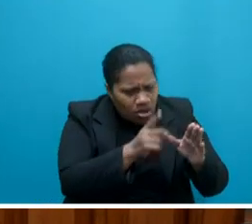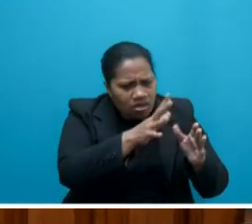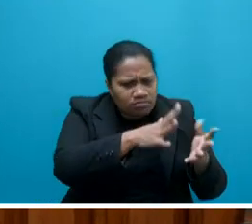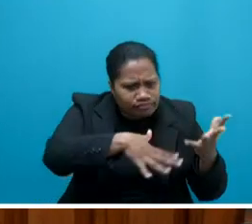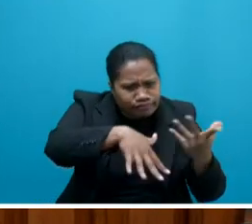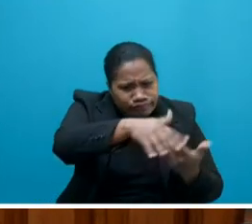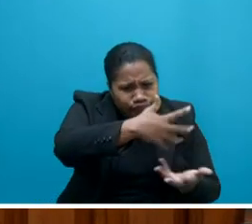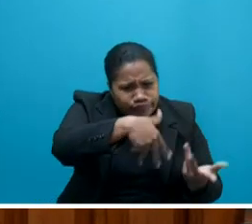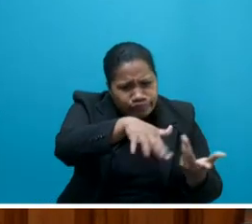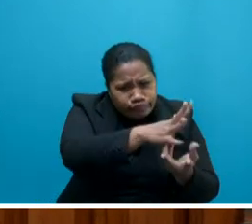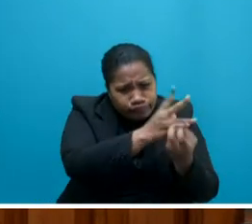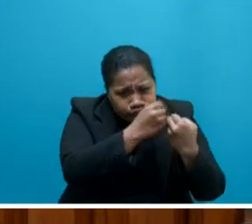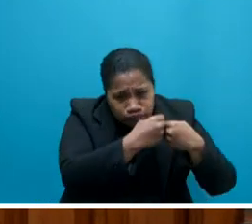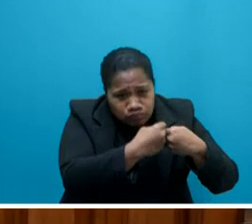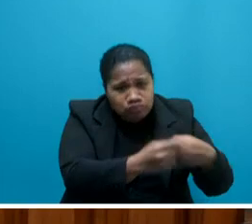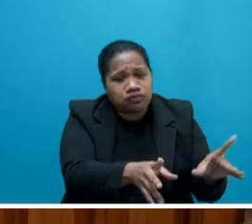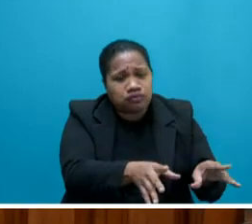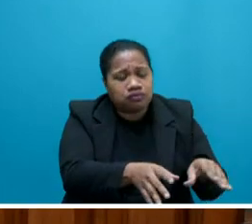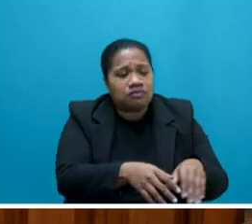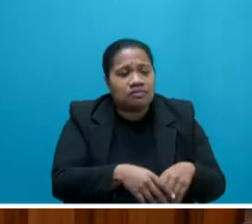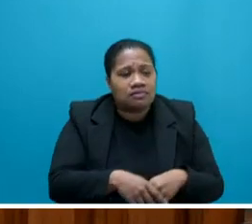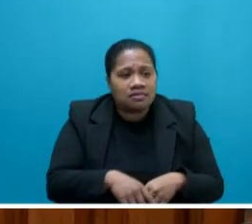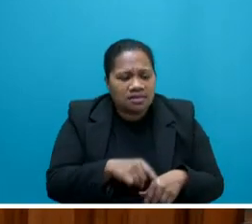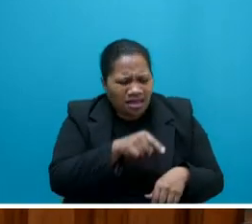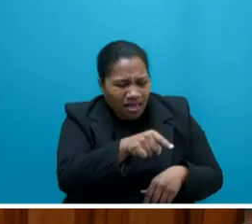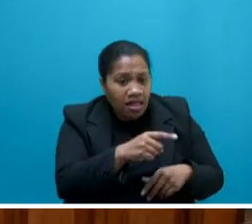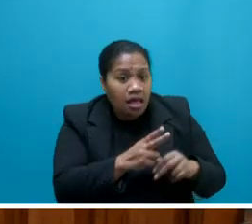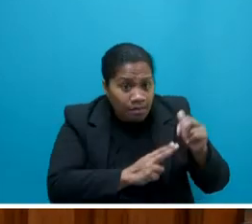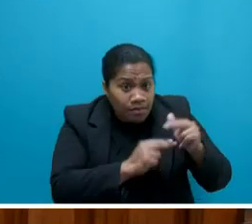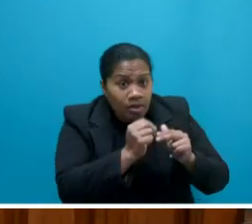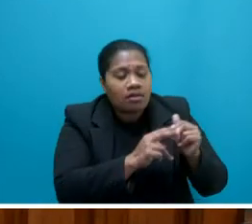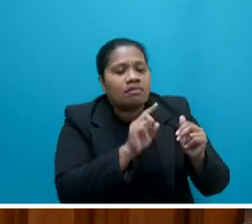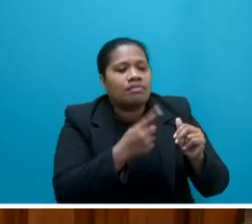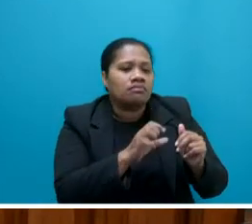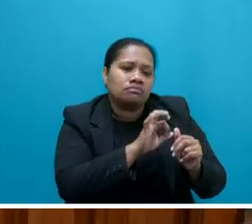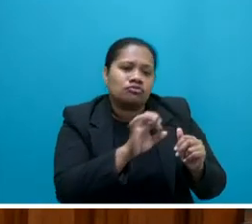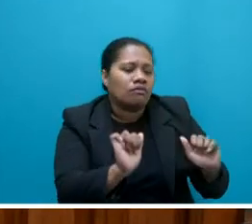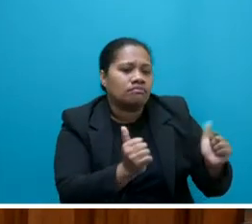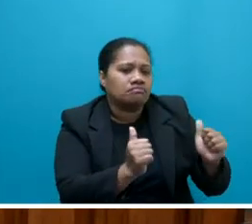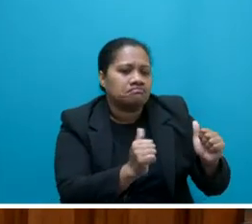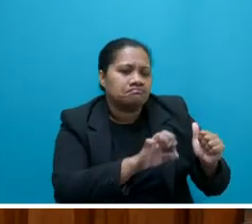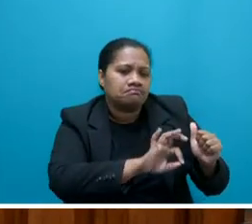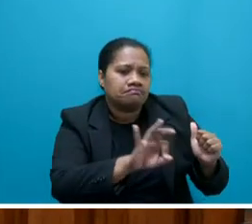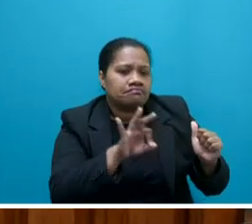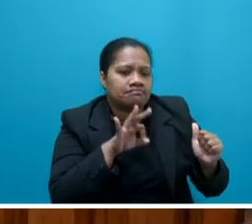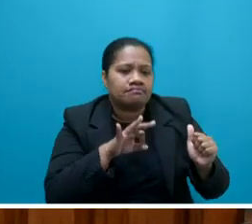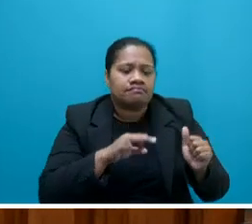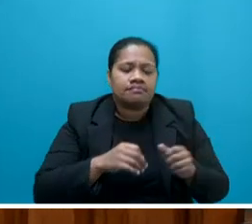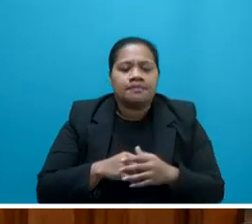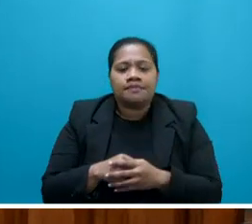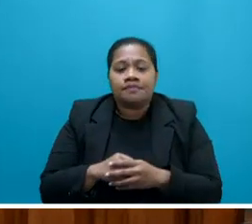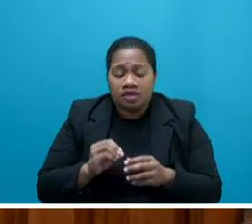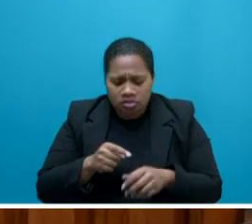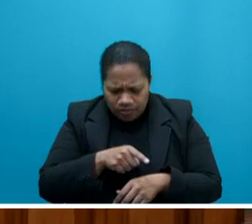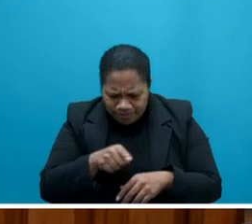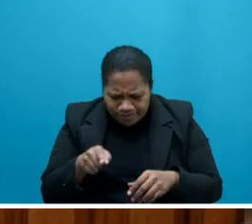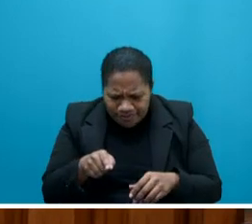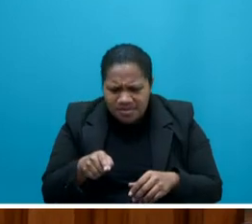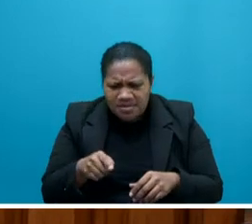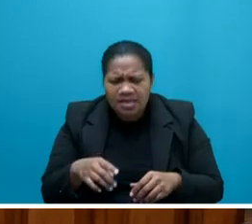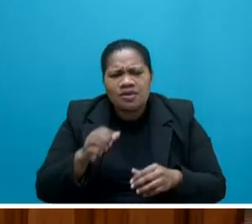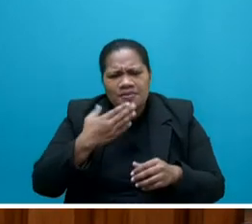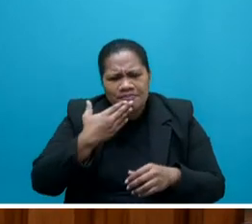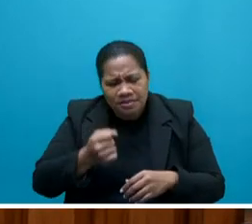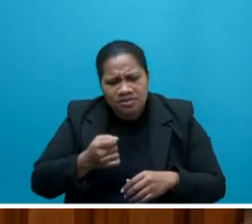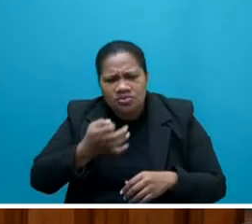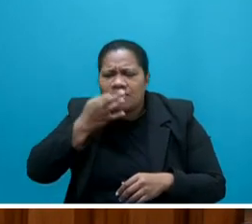that follow in its aftermath remains incomplete. I hope the government takes note of these matters and takes the appropriate action to remedy